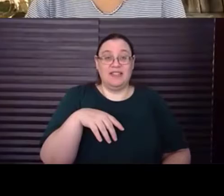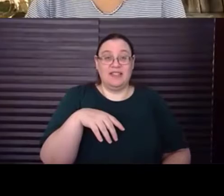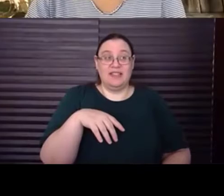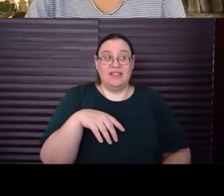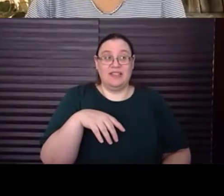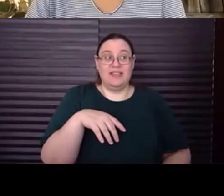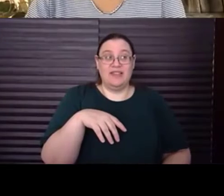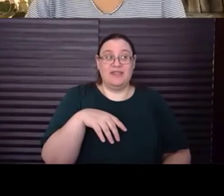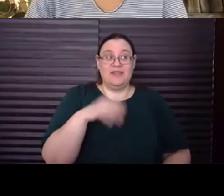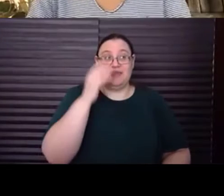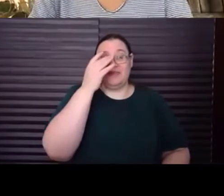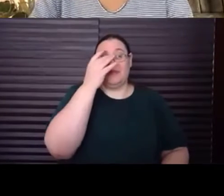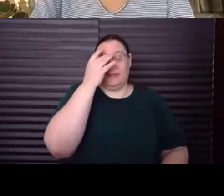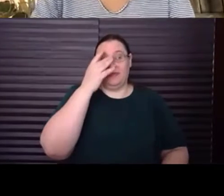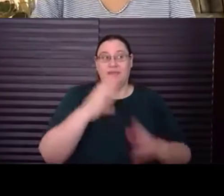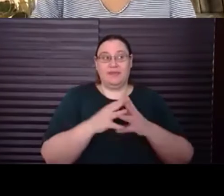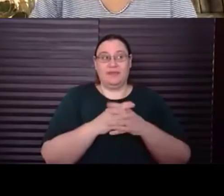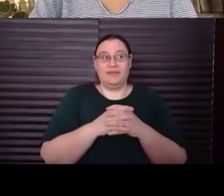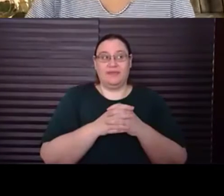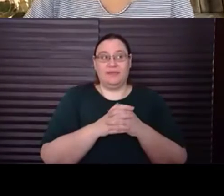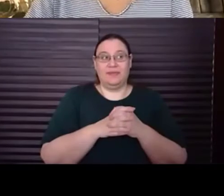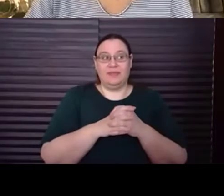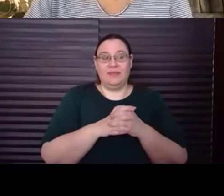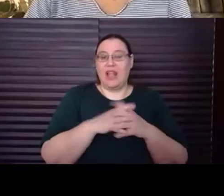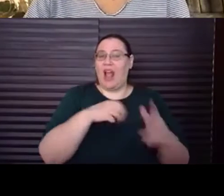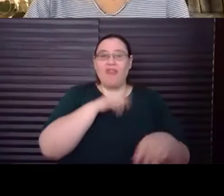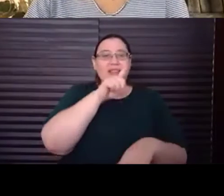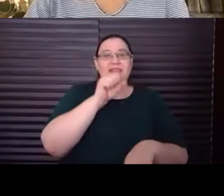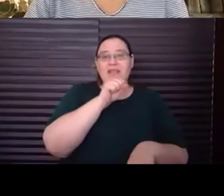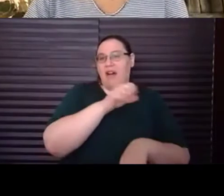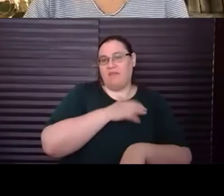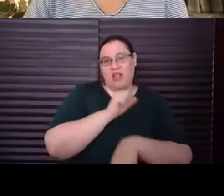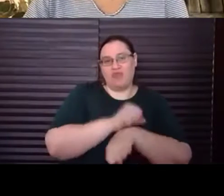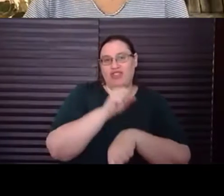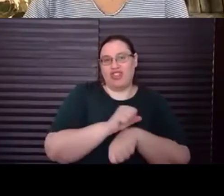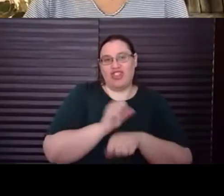more. I want more.